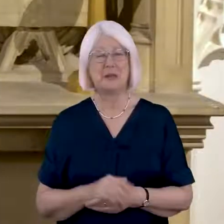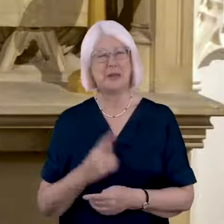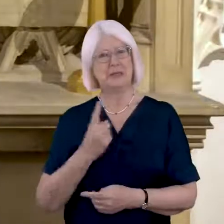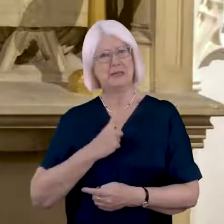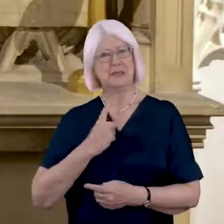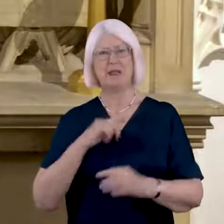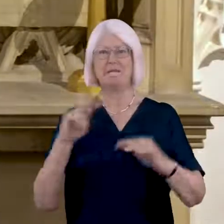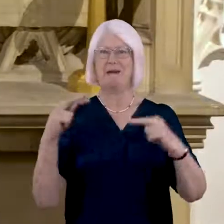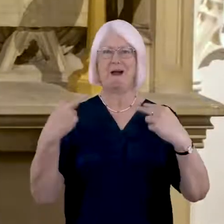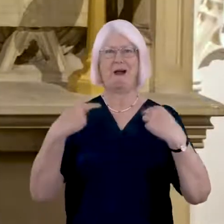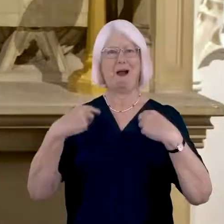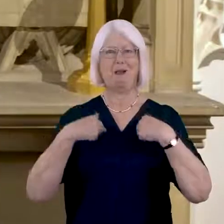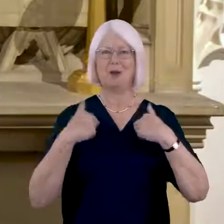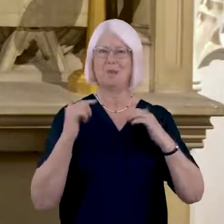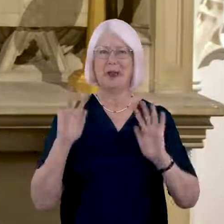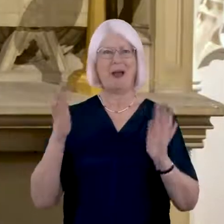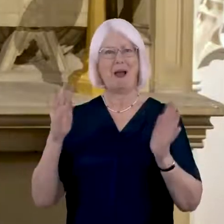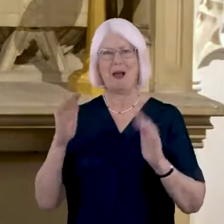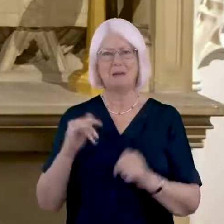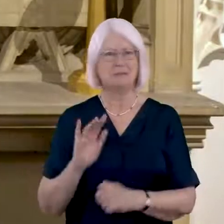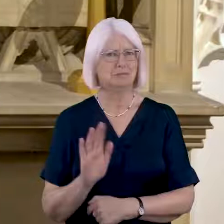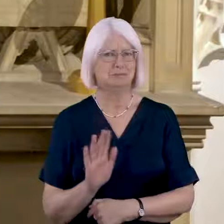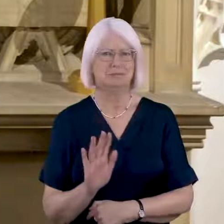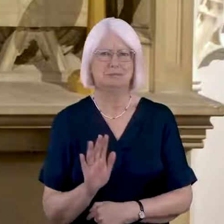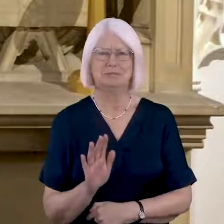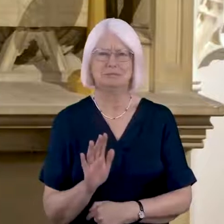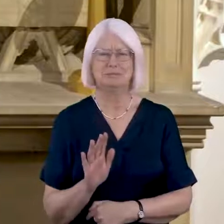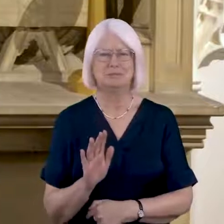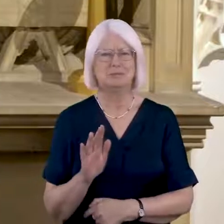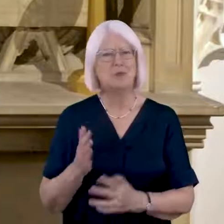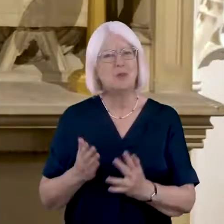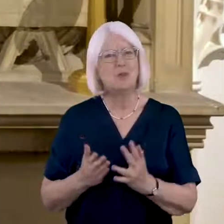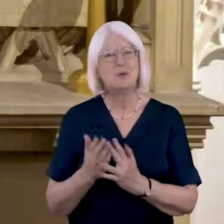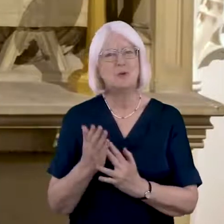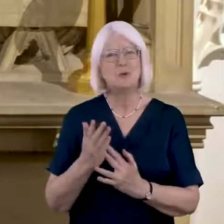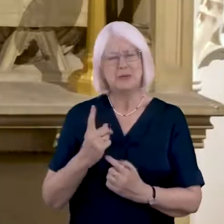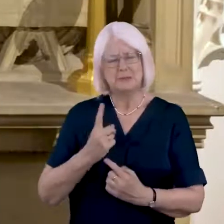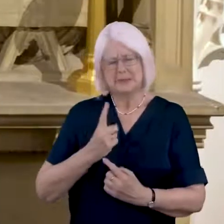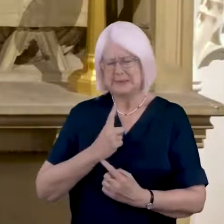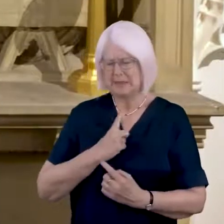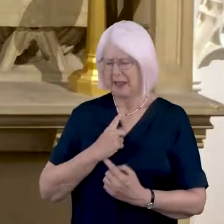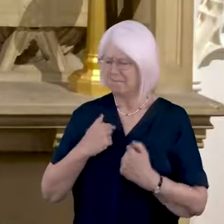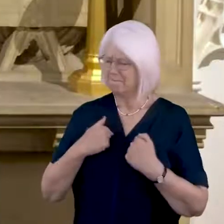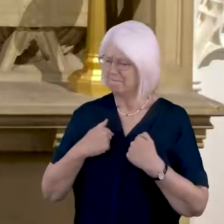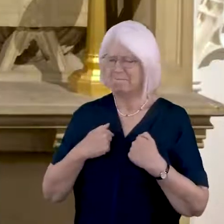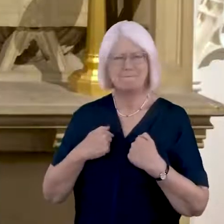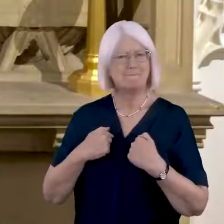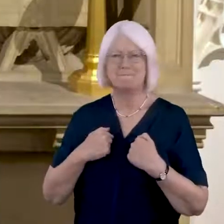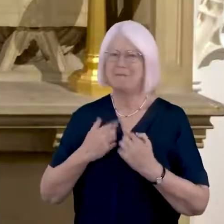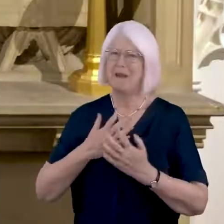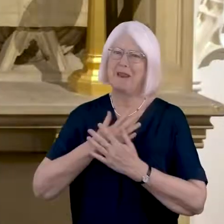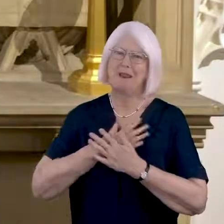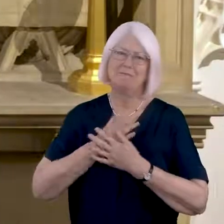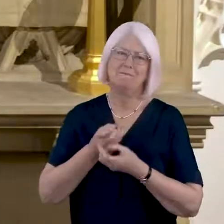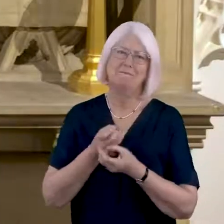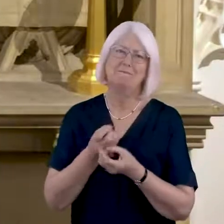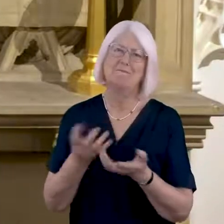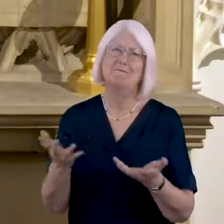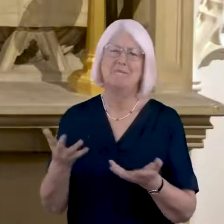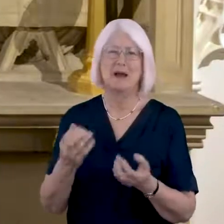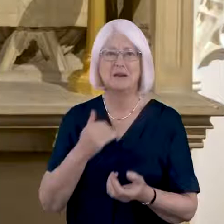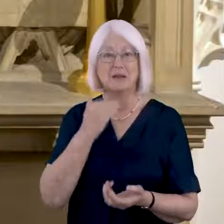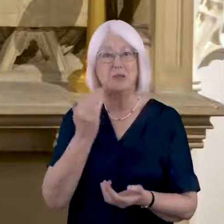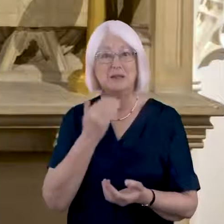of self-promotion. This was to be a ministry coloured throughout by selfless love and